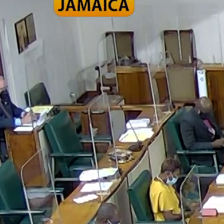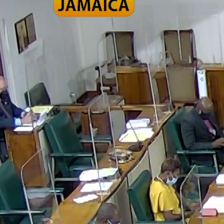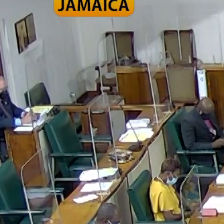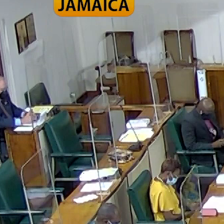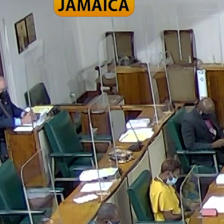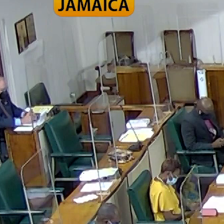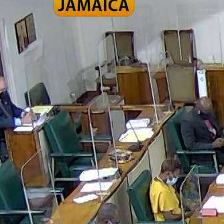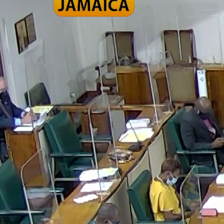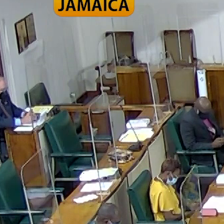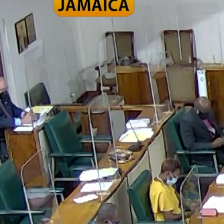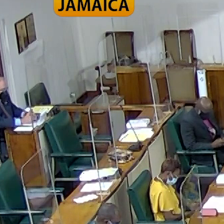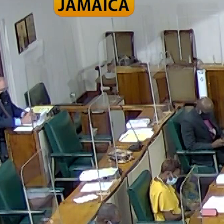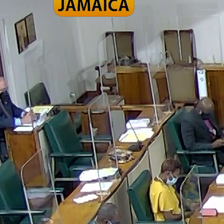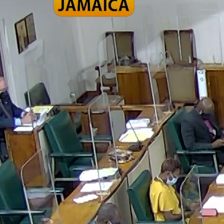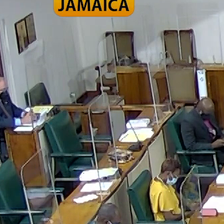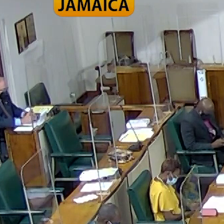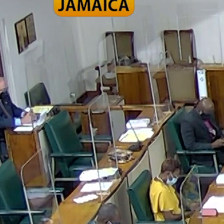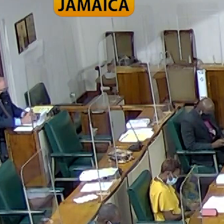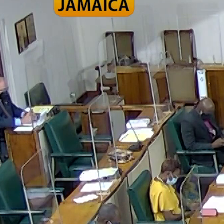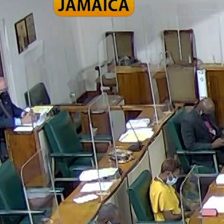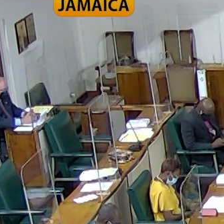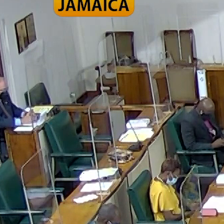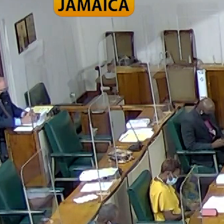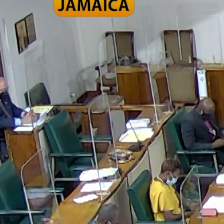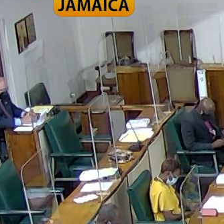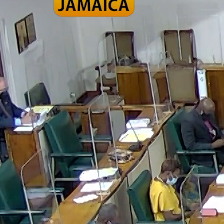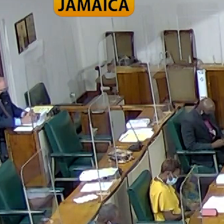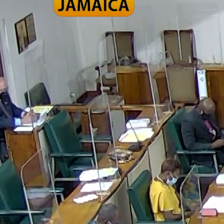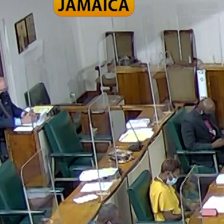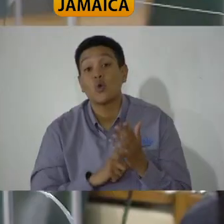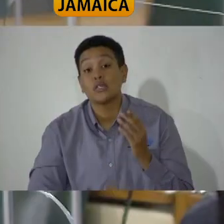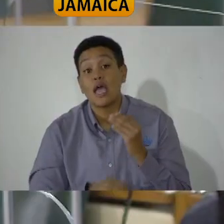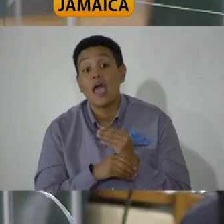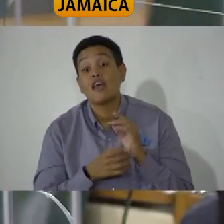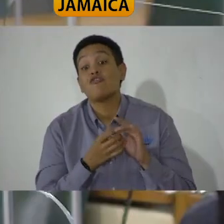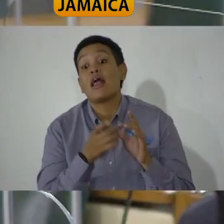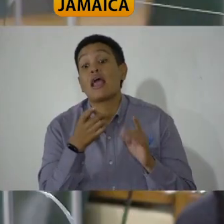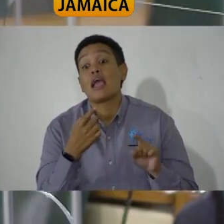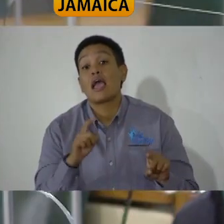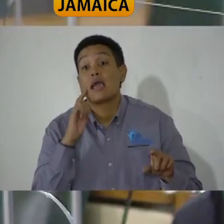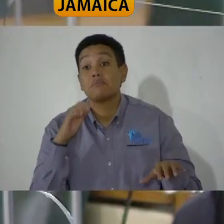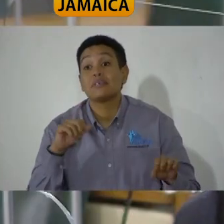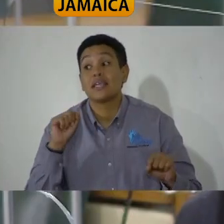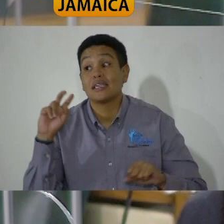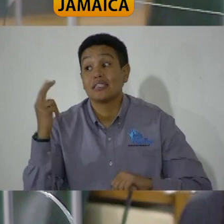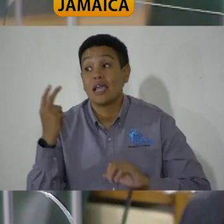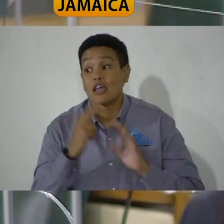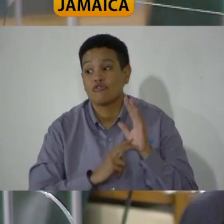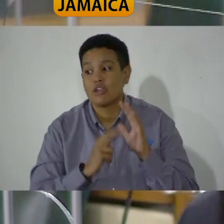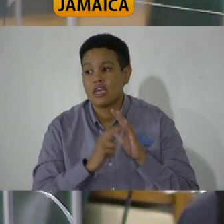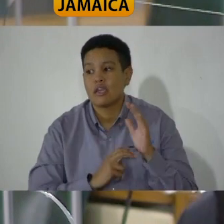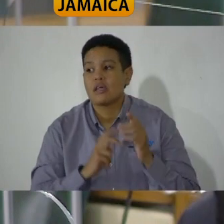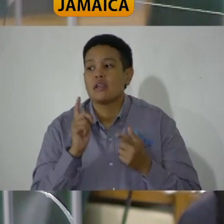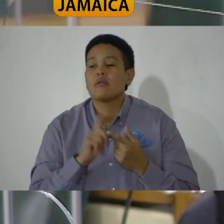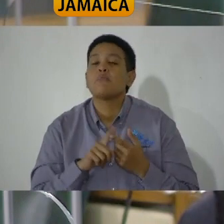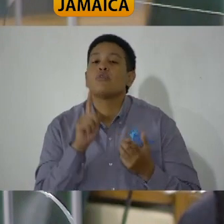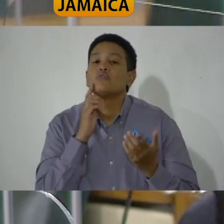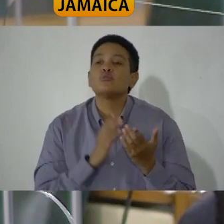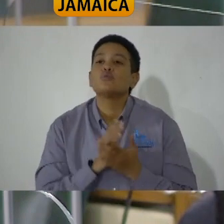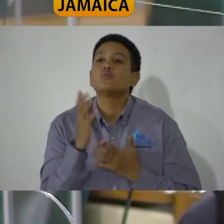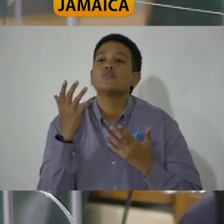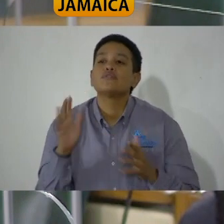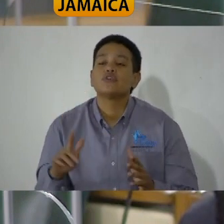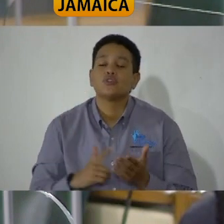of the local government elections after discussions about the matter. Minister of Local Government and Community Development,